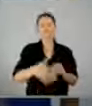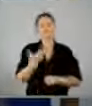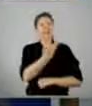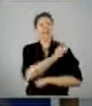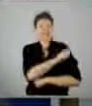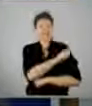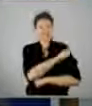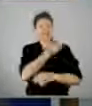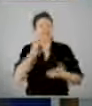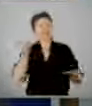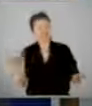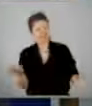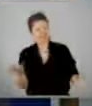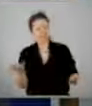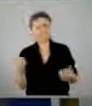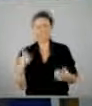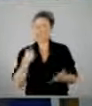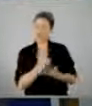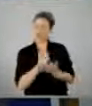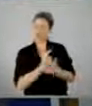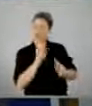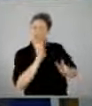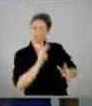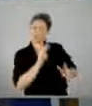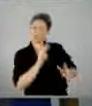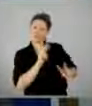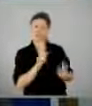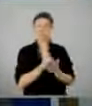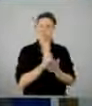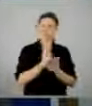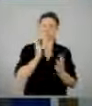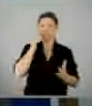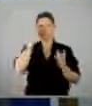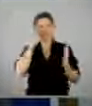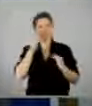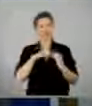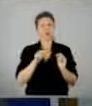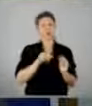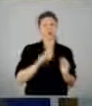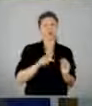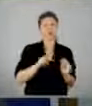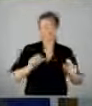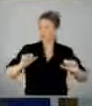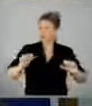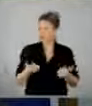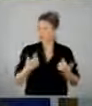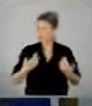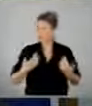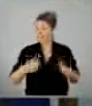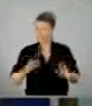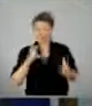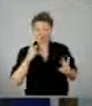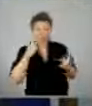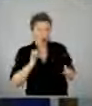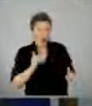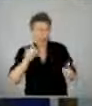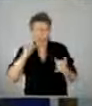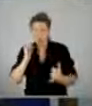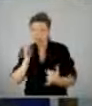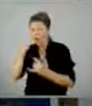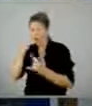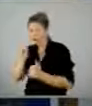obviously keeping a lot of us thinking. Now, like many clinical trials, vaccines are not tested in